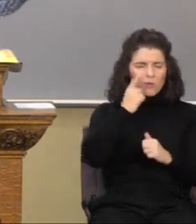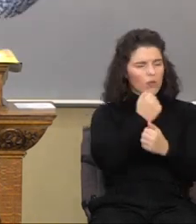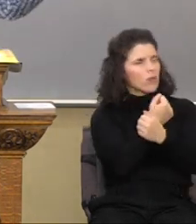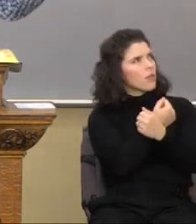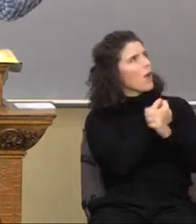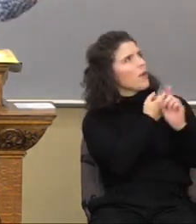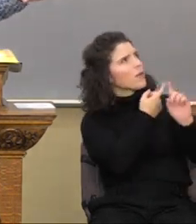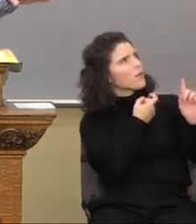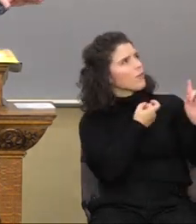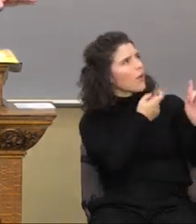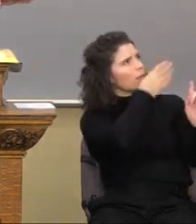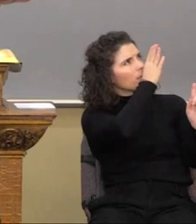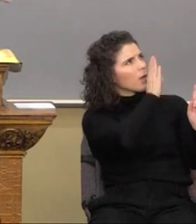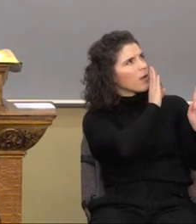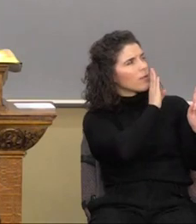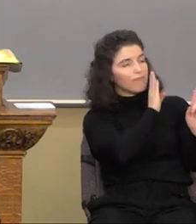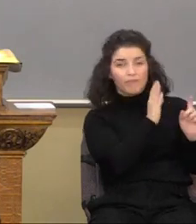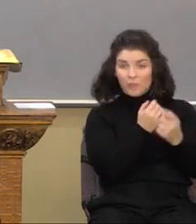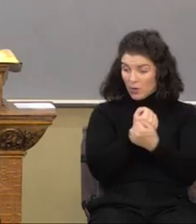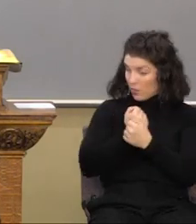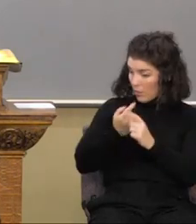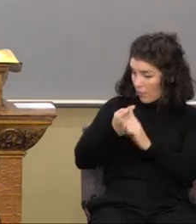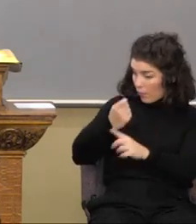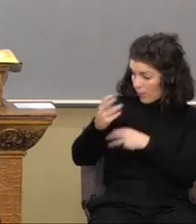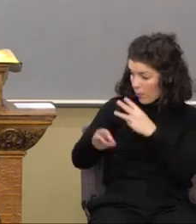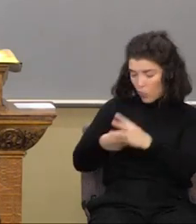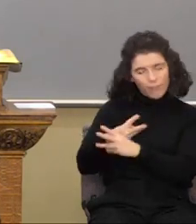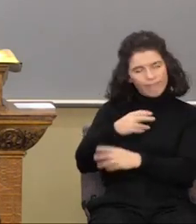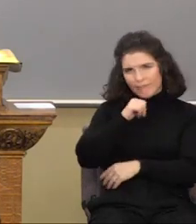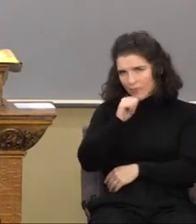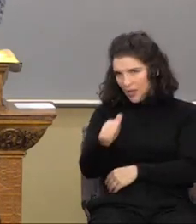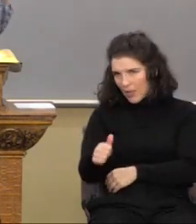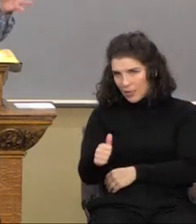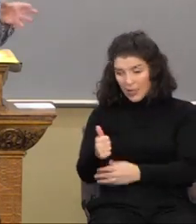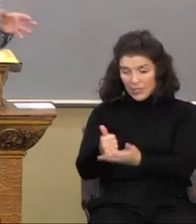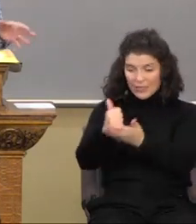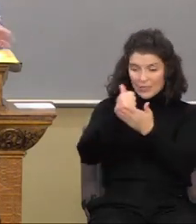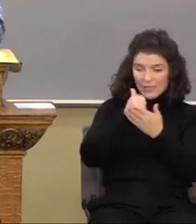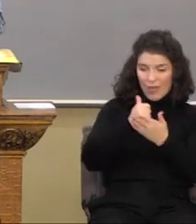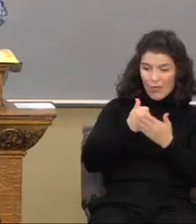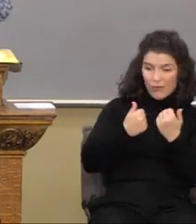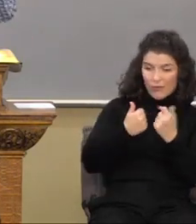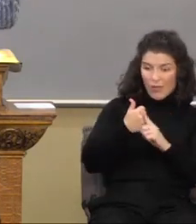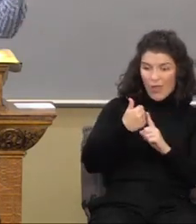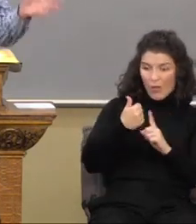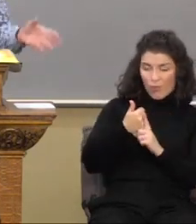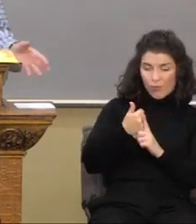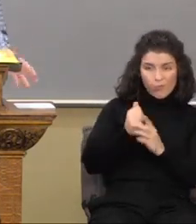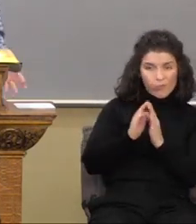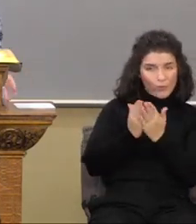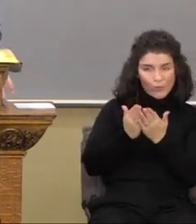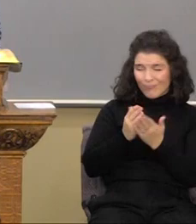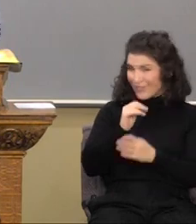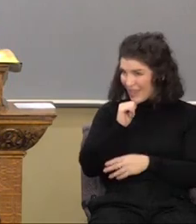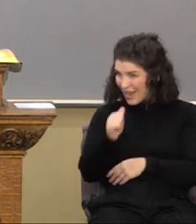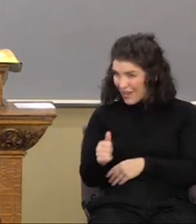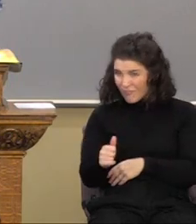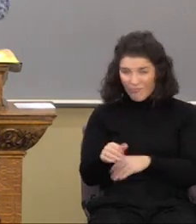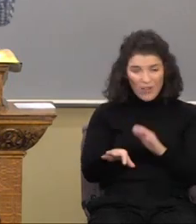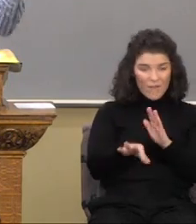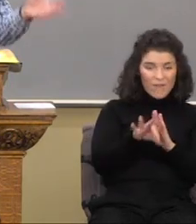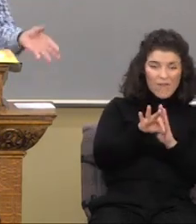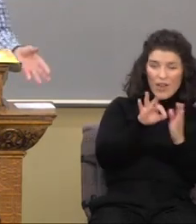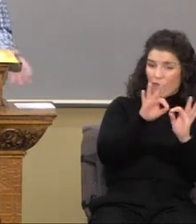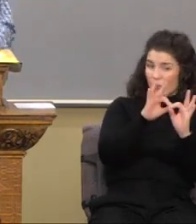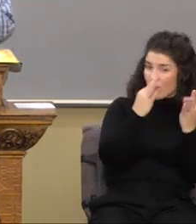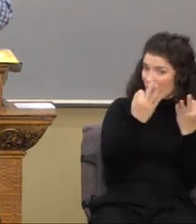So we're not going to get it from the world. We're not going to get it from self-help books, okay? We're not going to find it from our friends. We may not even find it from our family. We're not